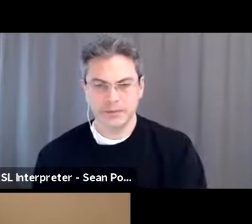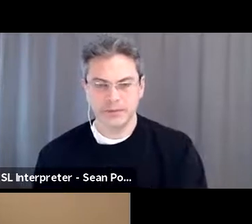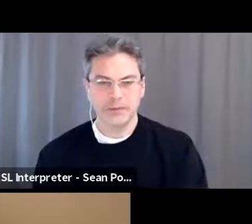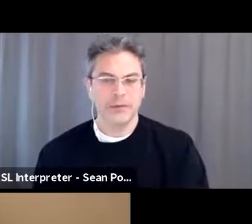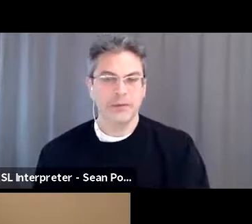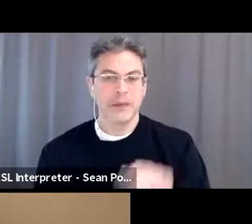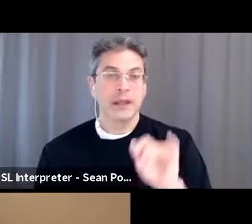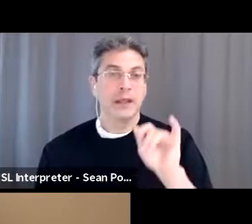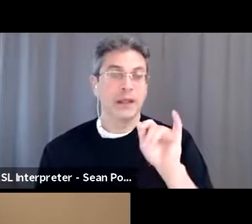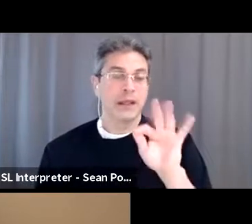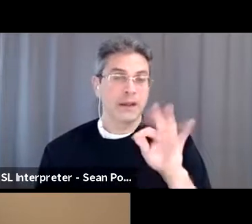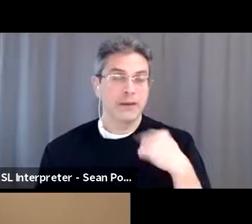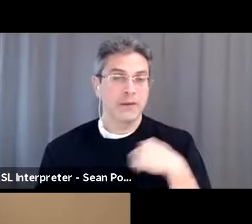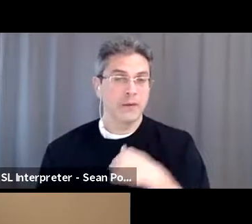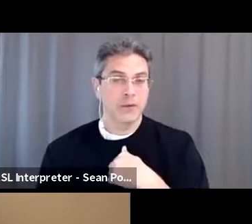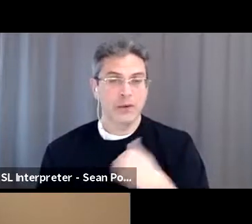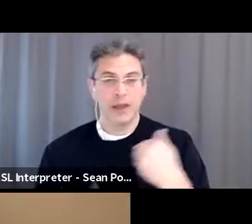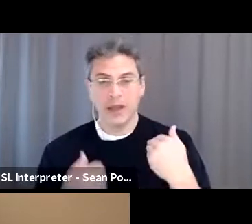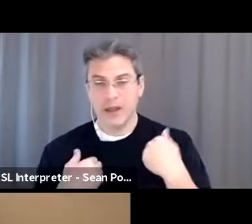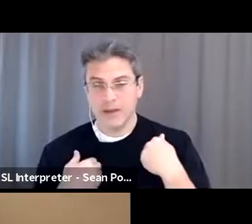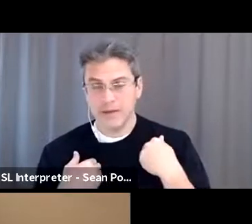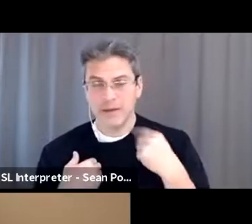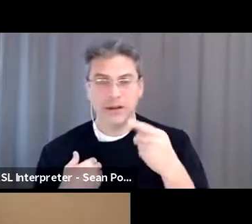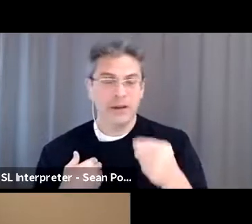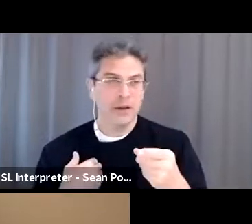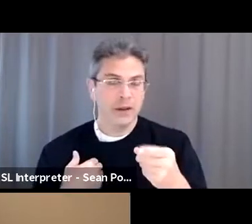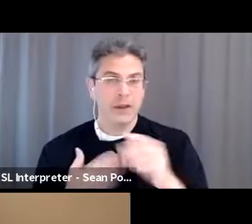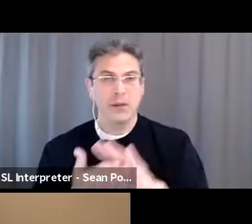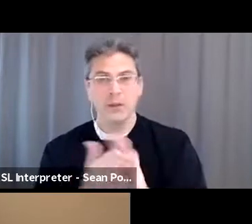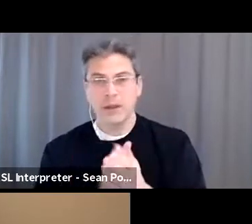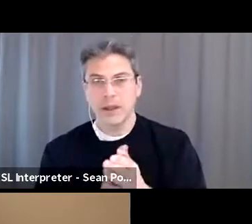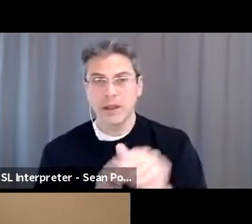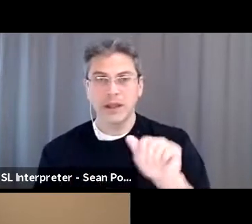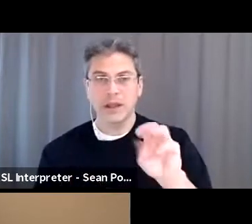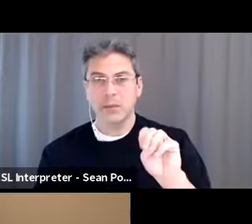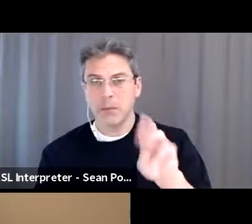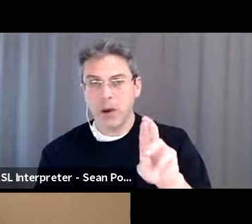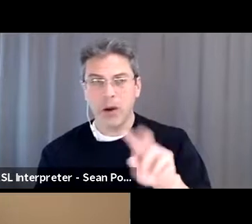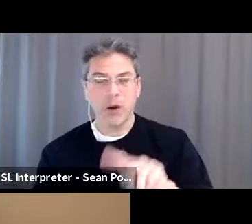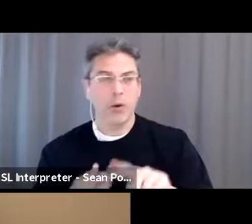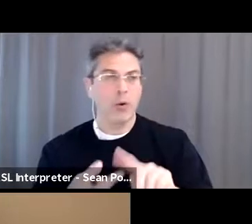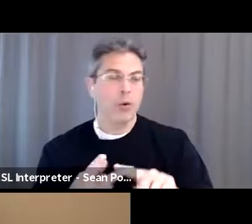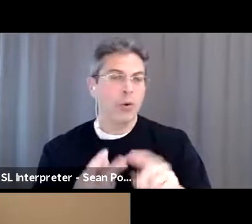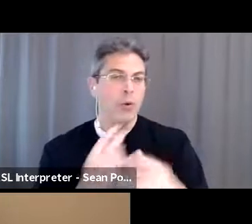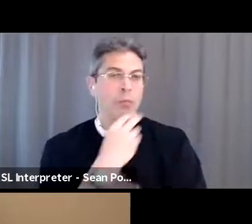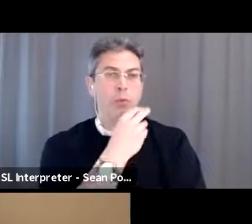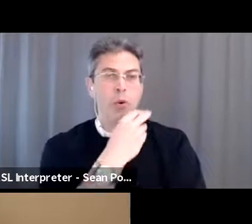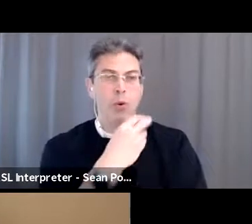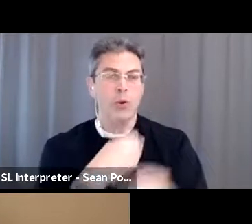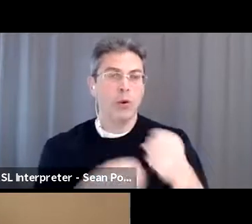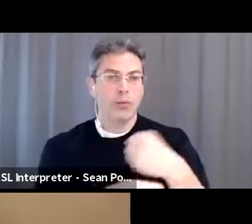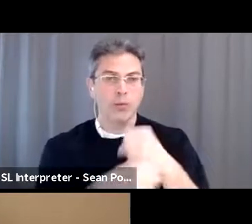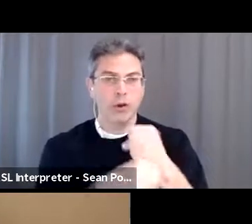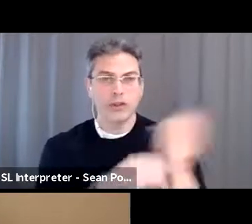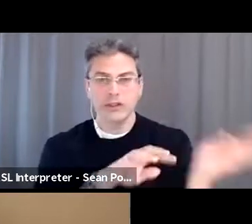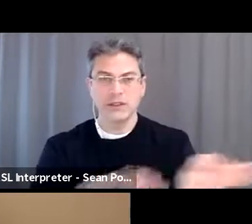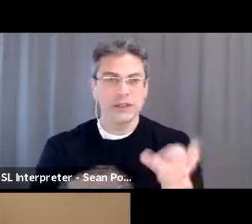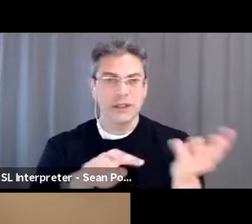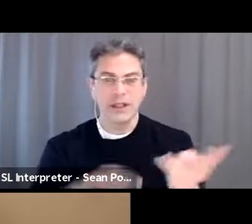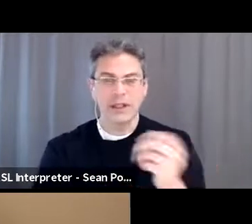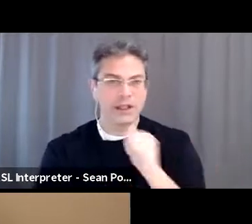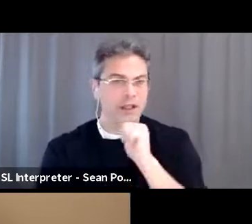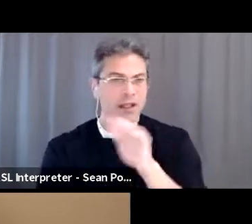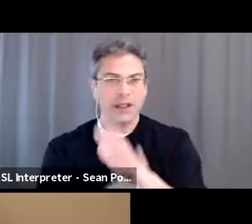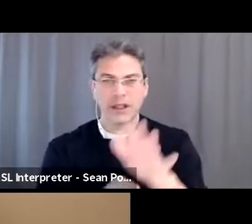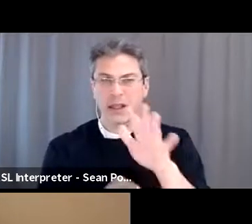cabinets because of resistance, because of poor supplies, stockouts, and we just haven't